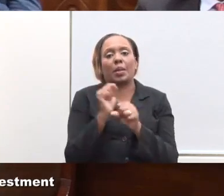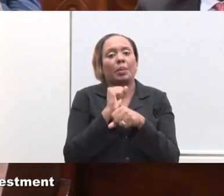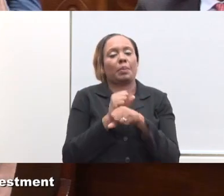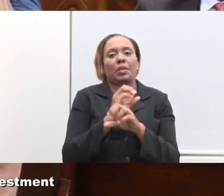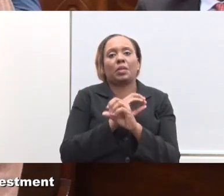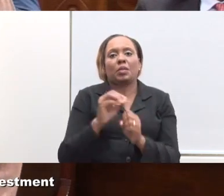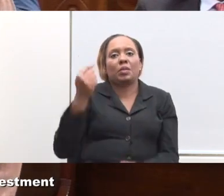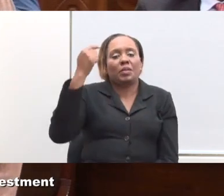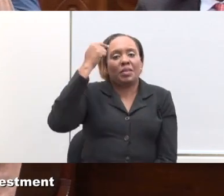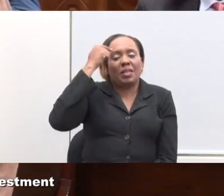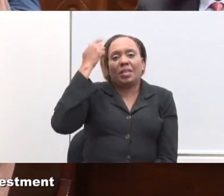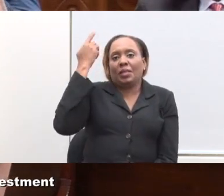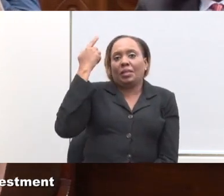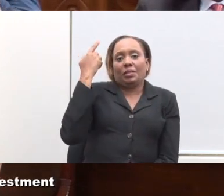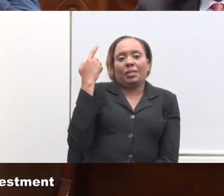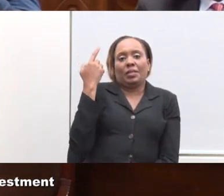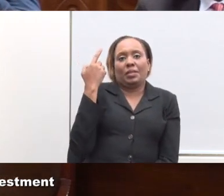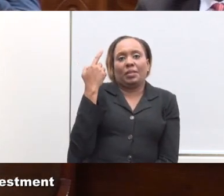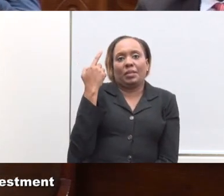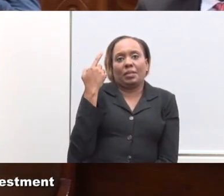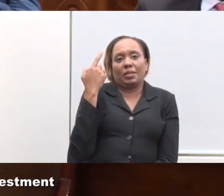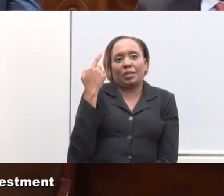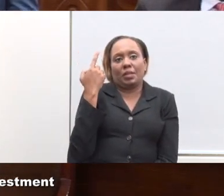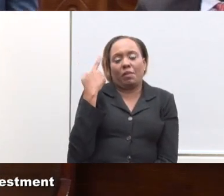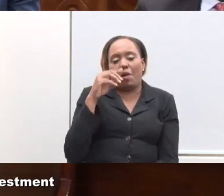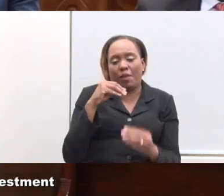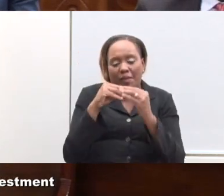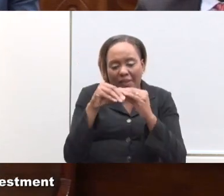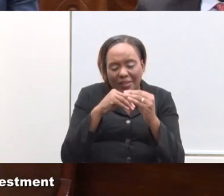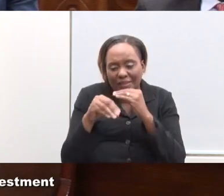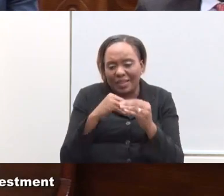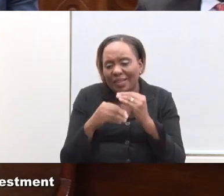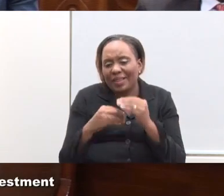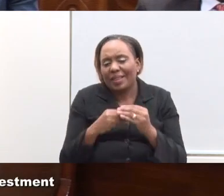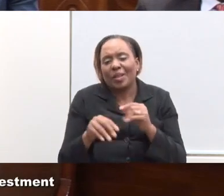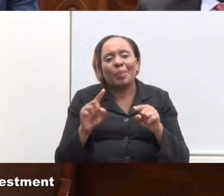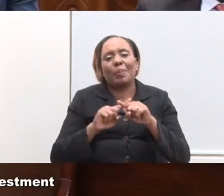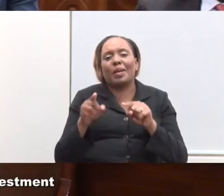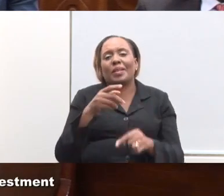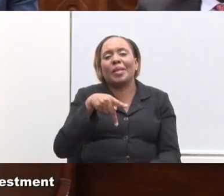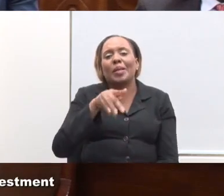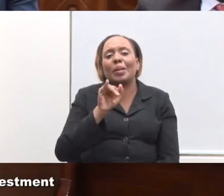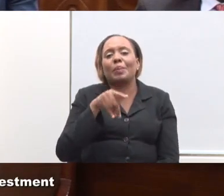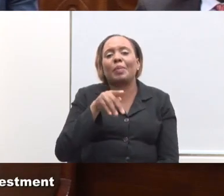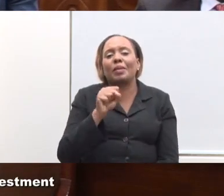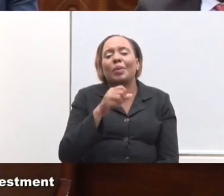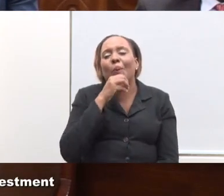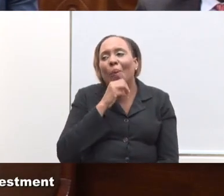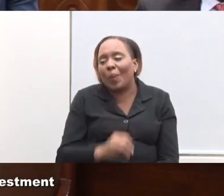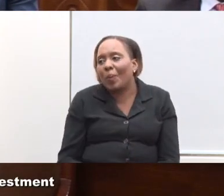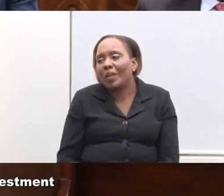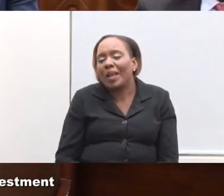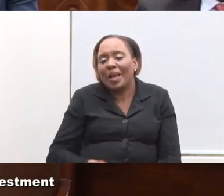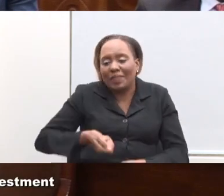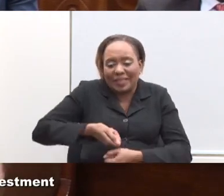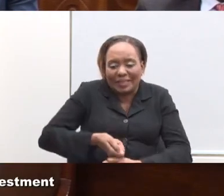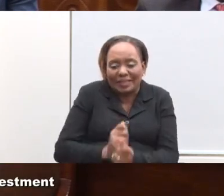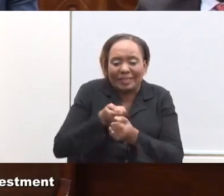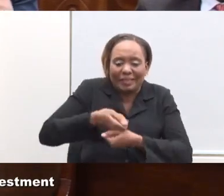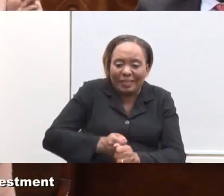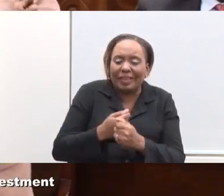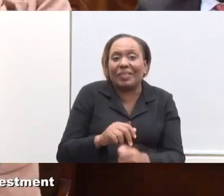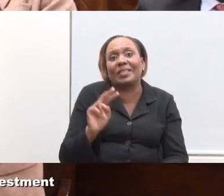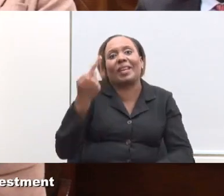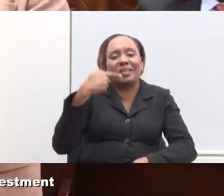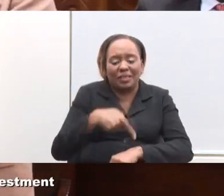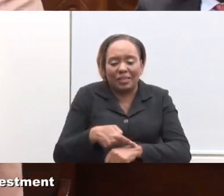these roads and leaving the old pipes in the ground and then having to dig up the roads again to fix the pipes. So we are